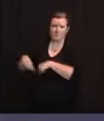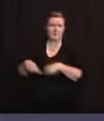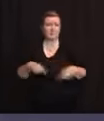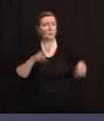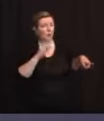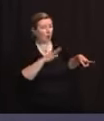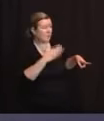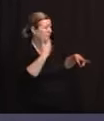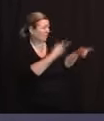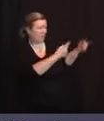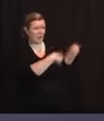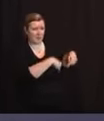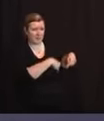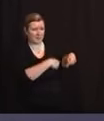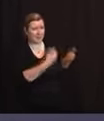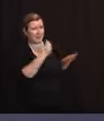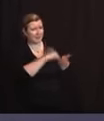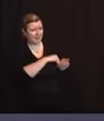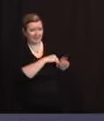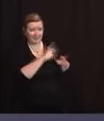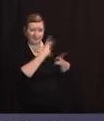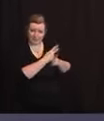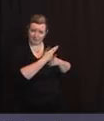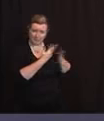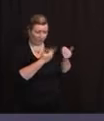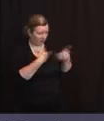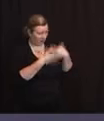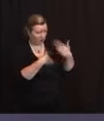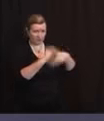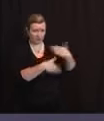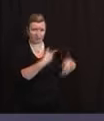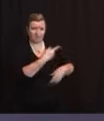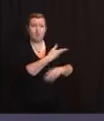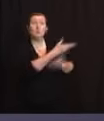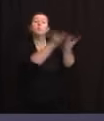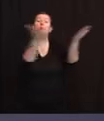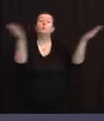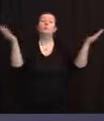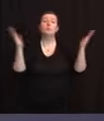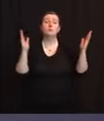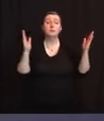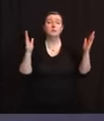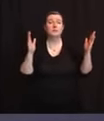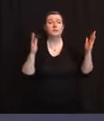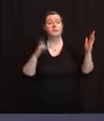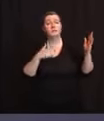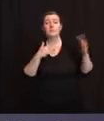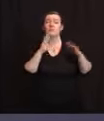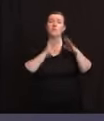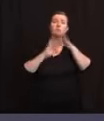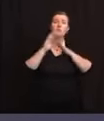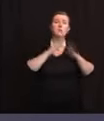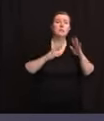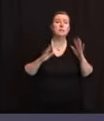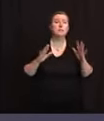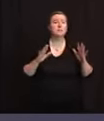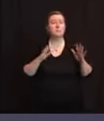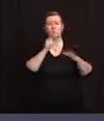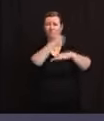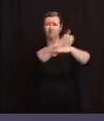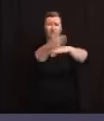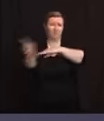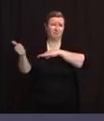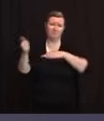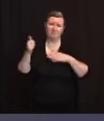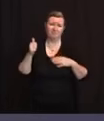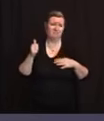back. Keep up the great work. And folks, if you're still out there, we haven't gotten to you and you're frustrated, we don't blame you. But we will get there, and you'll get